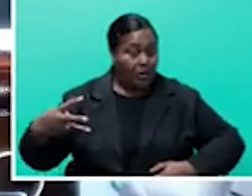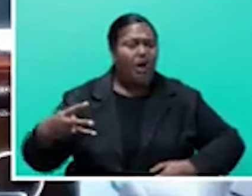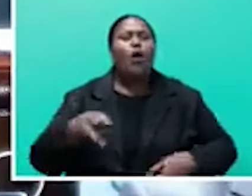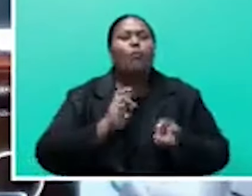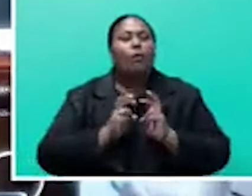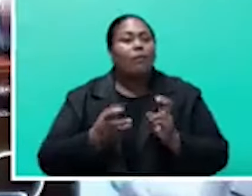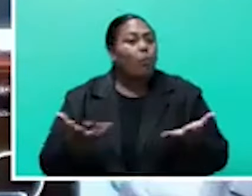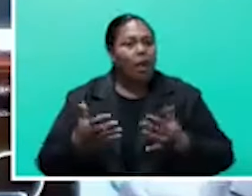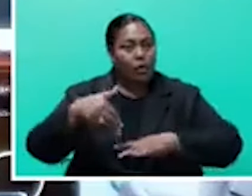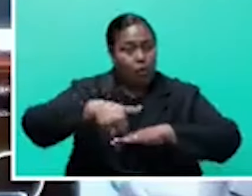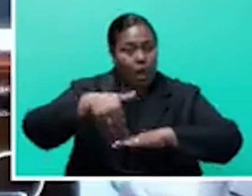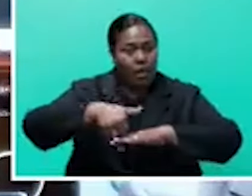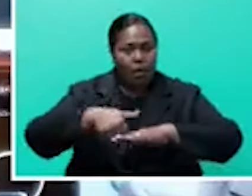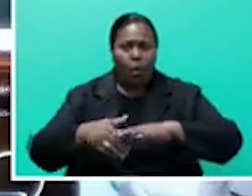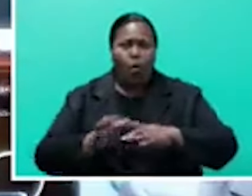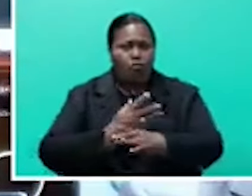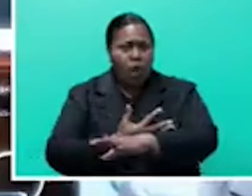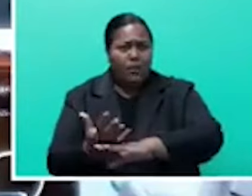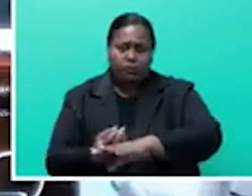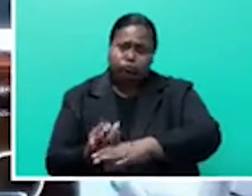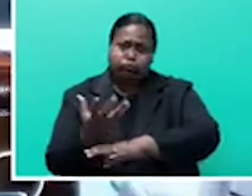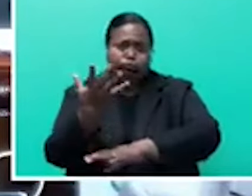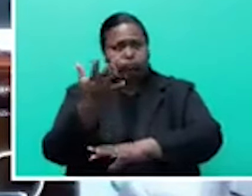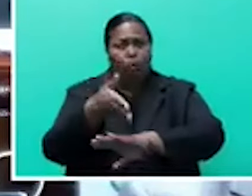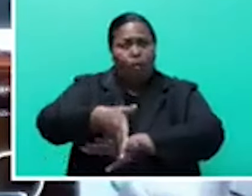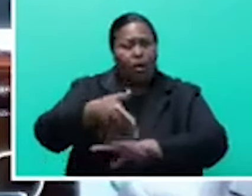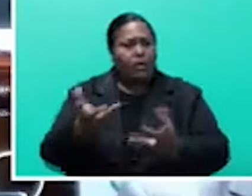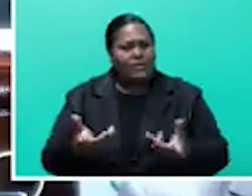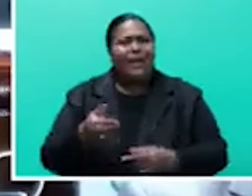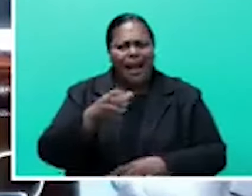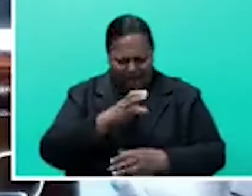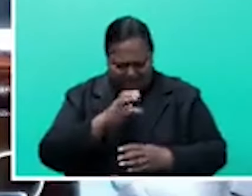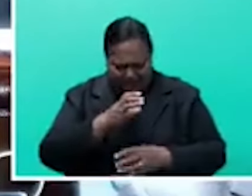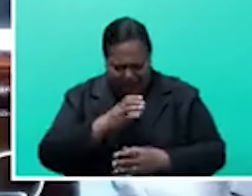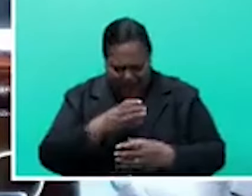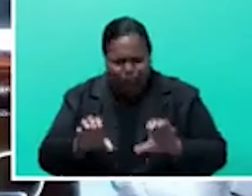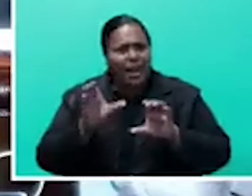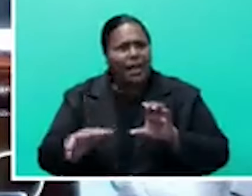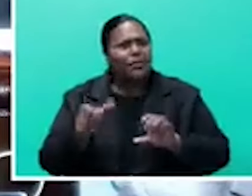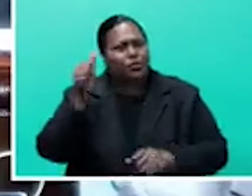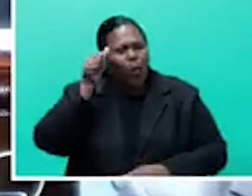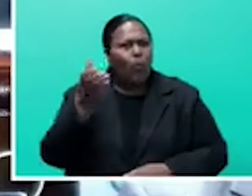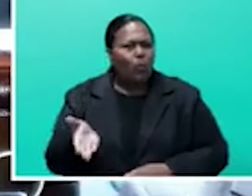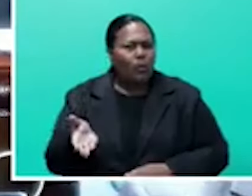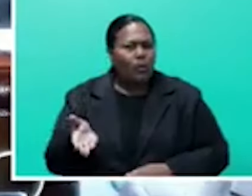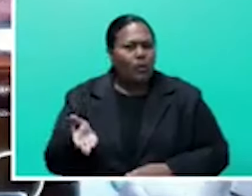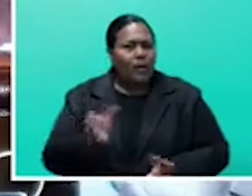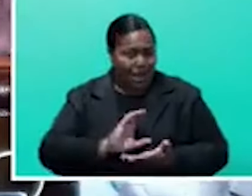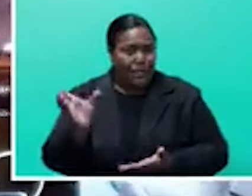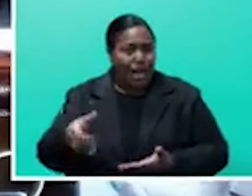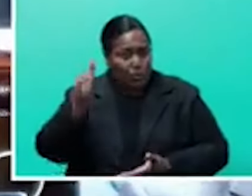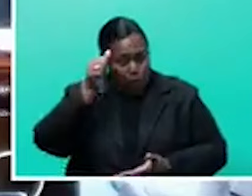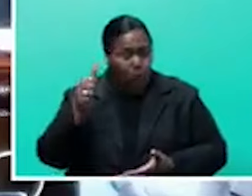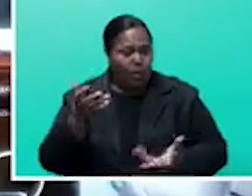or overgrown grass, the councillors knew that. They knew that they had to do something. The council would do something. But when they took